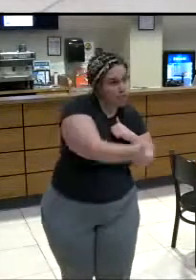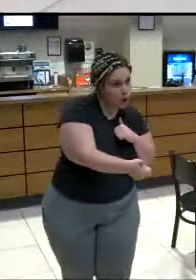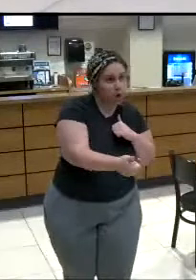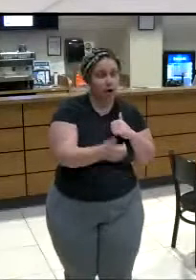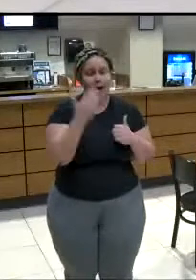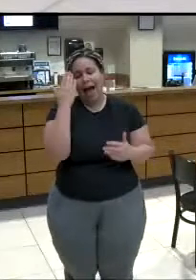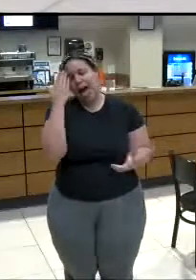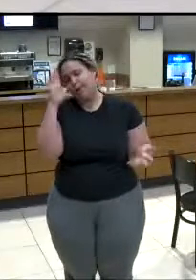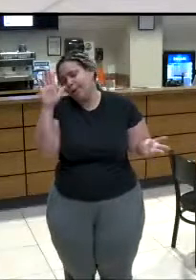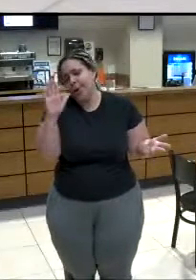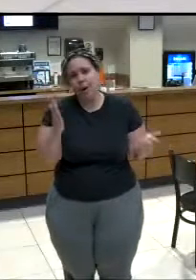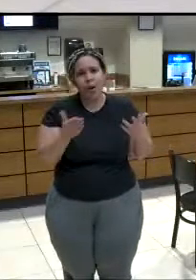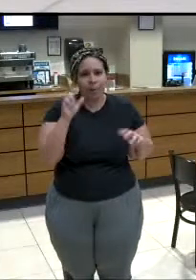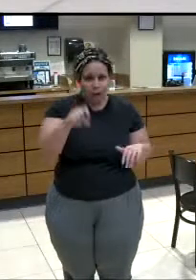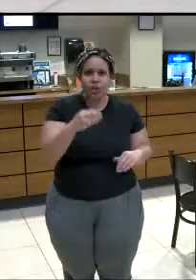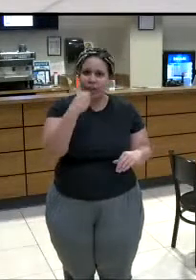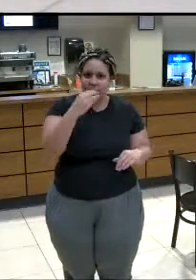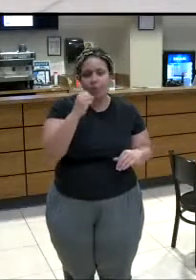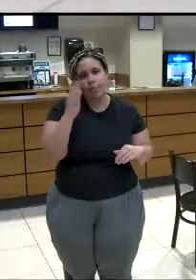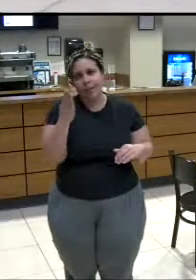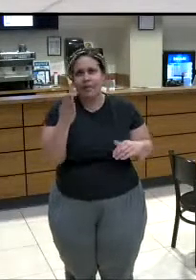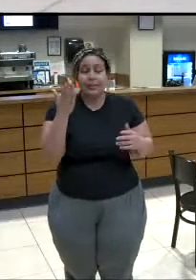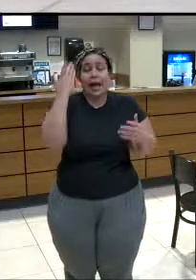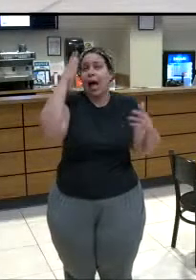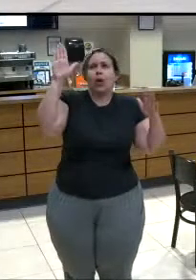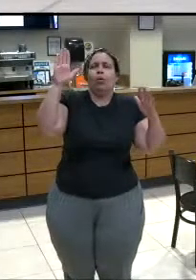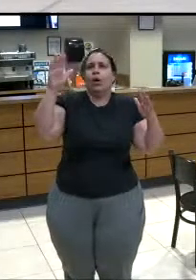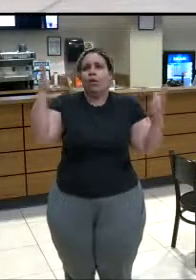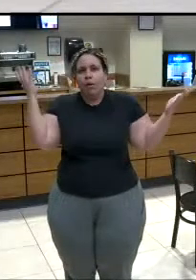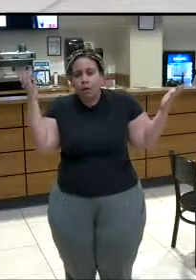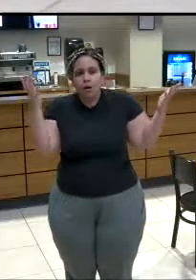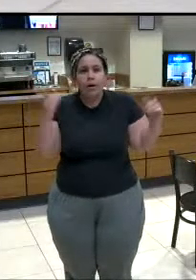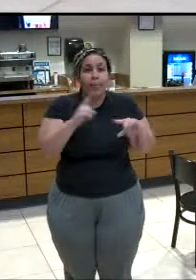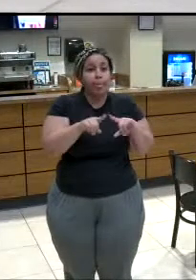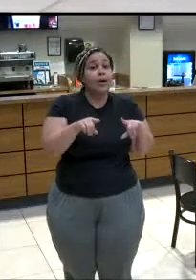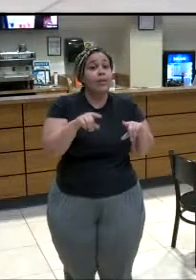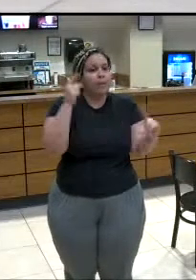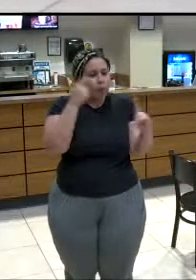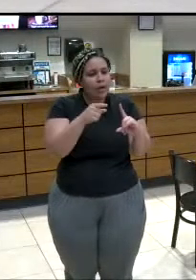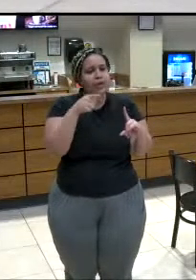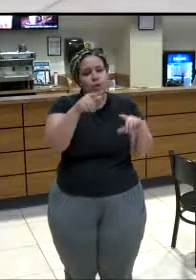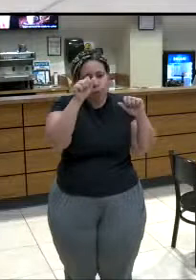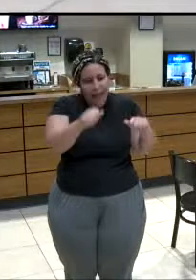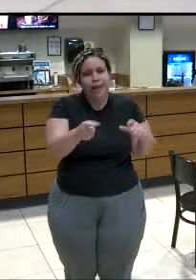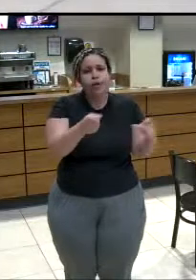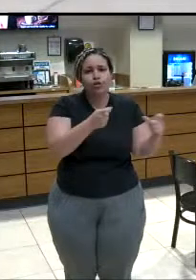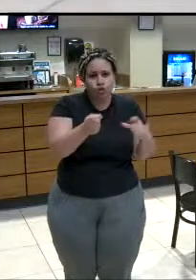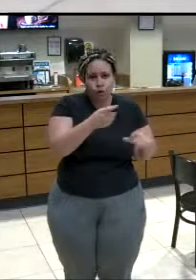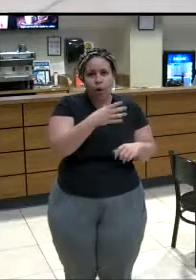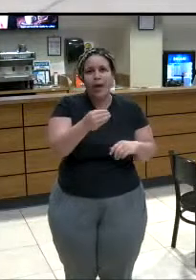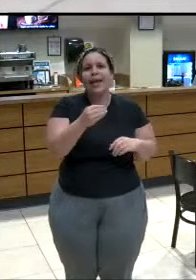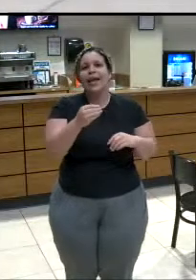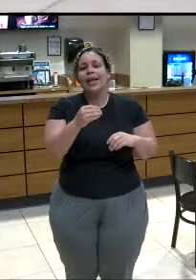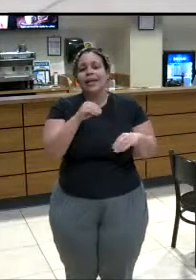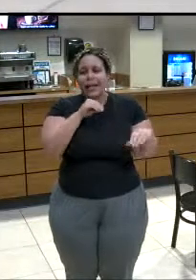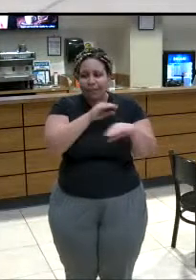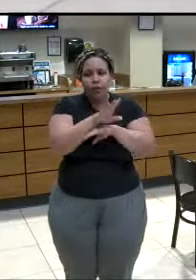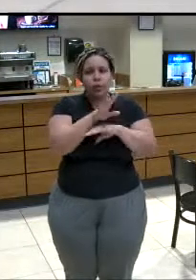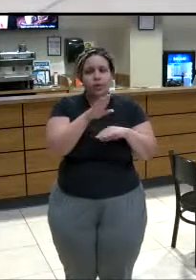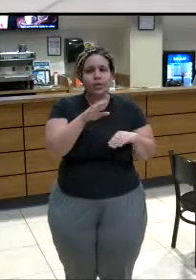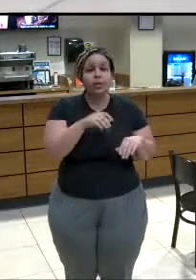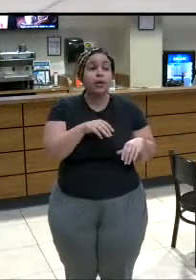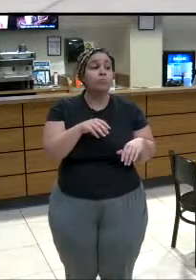But those are the activities that we're doing that we can control and we can influence. We will look at the lag measure,